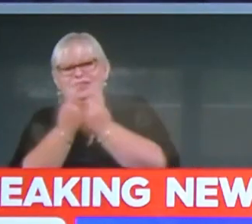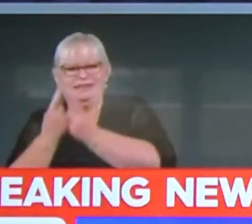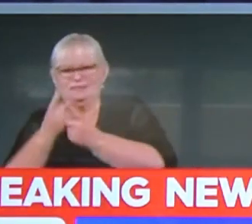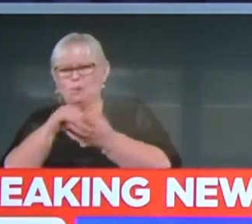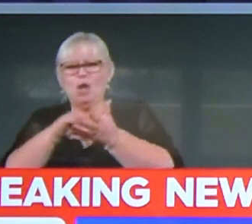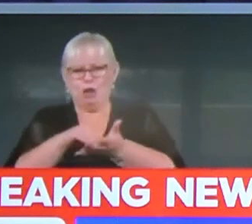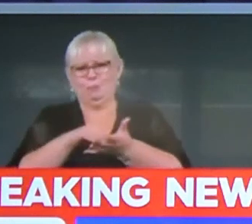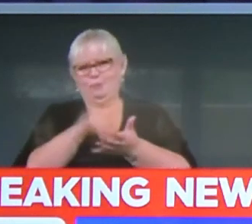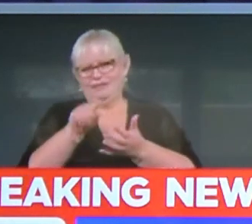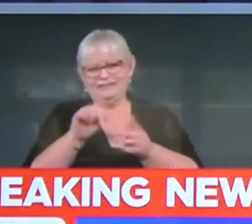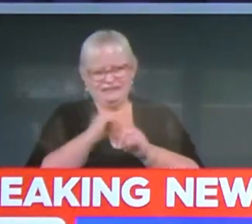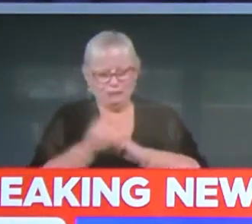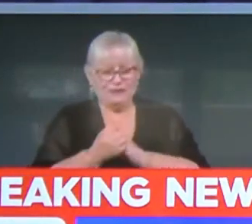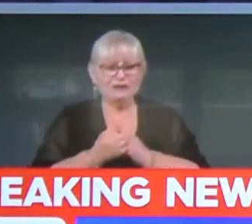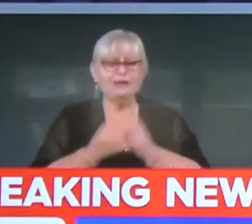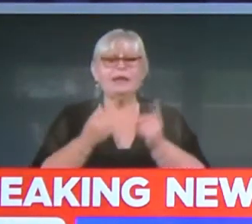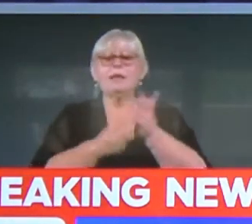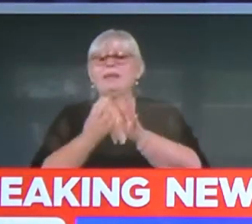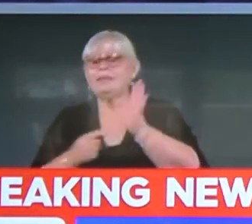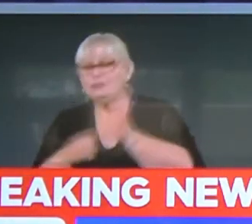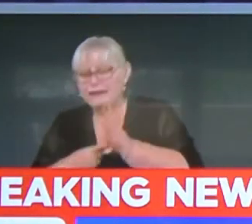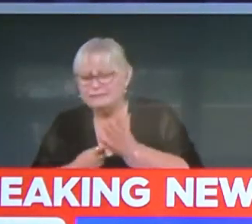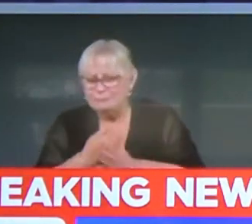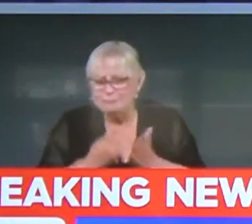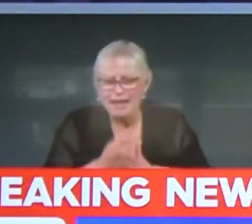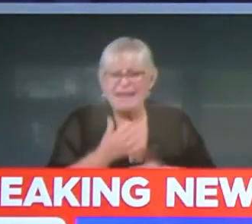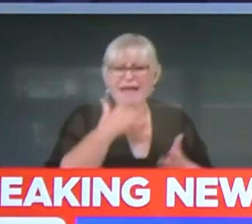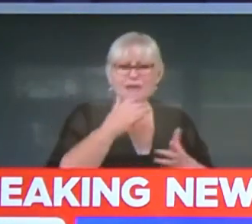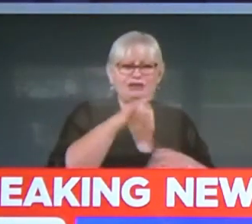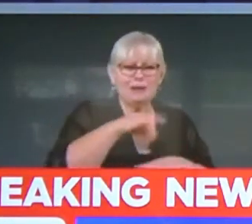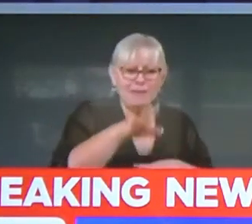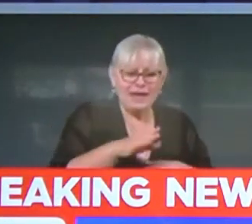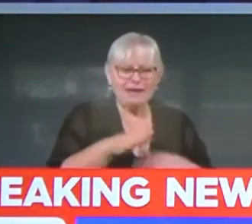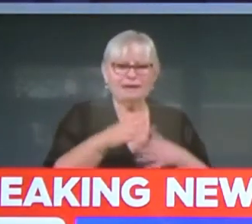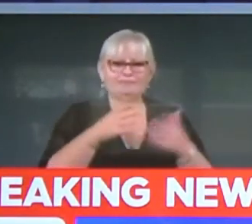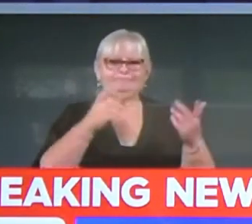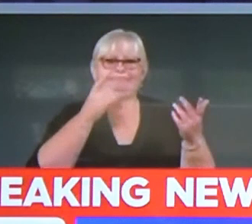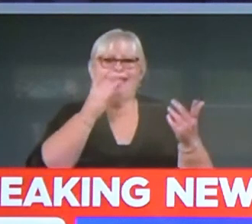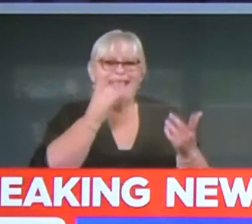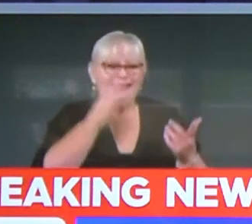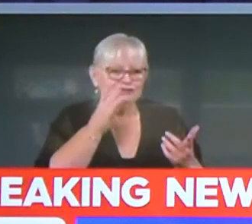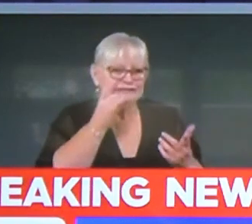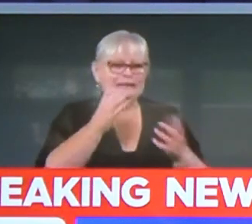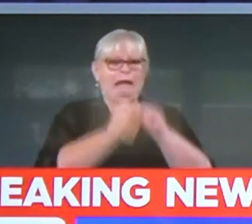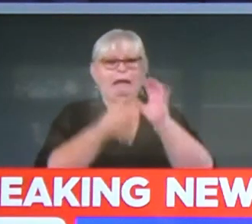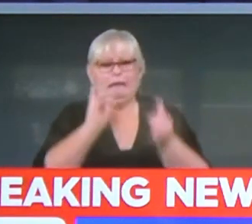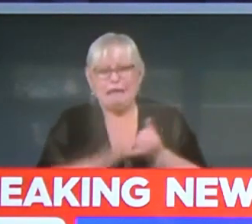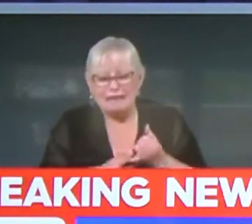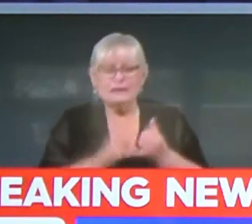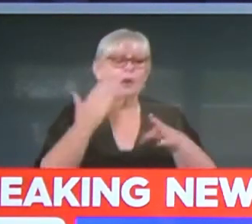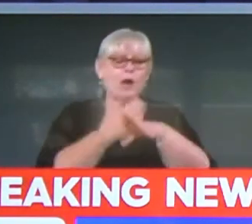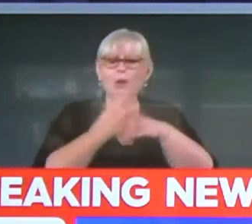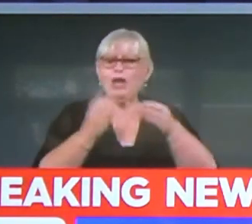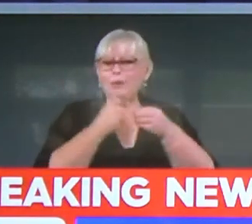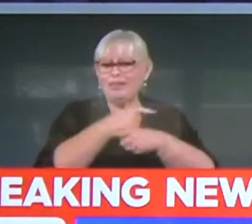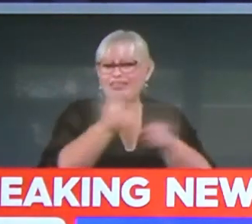those circumstances. But rent payments, how much people are paying on their energy bills is another area that we're working with the energy companies, and we've